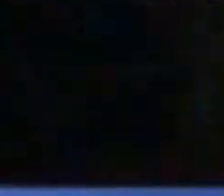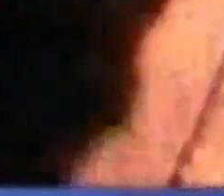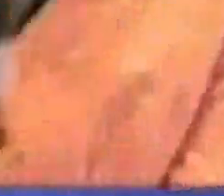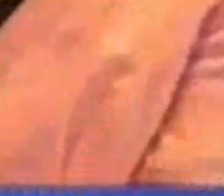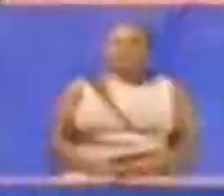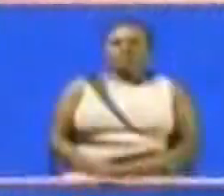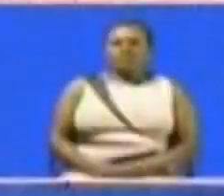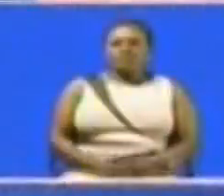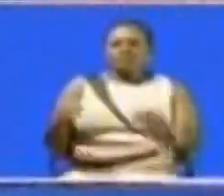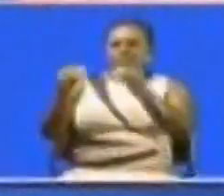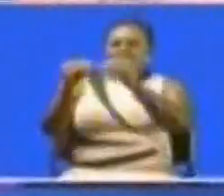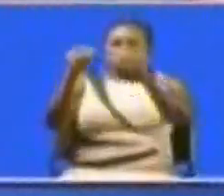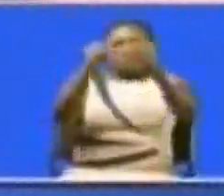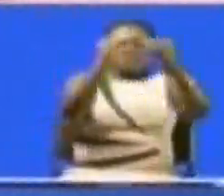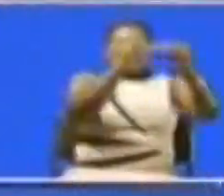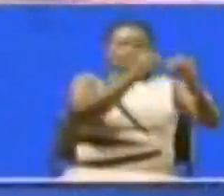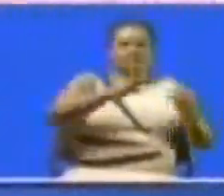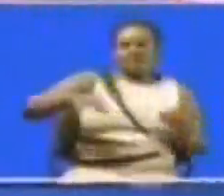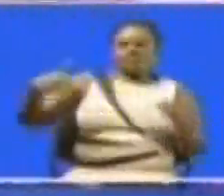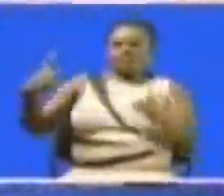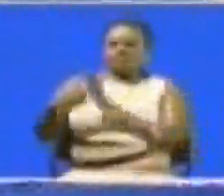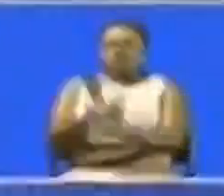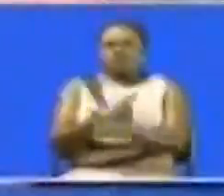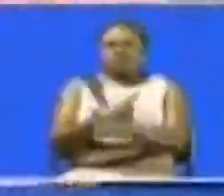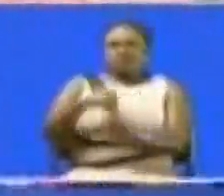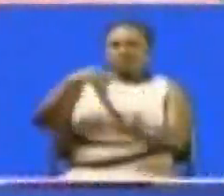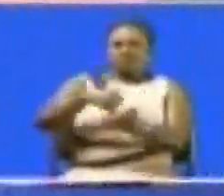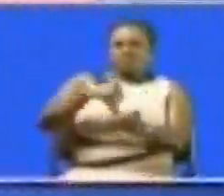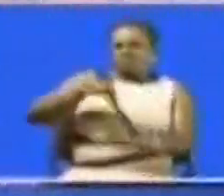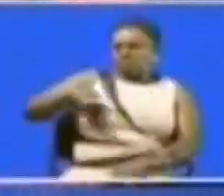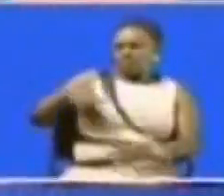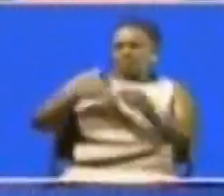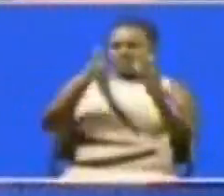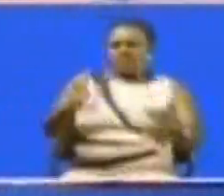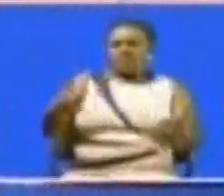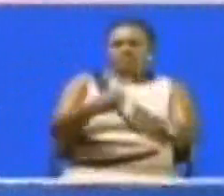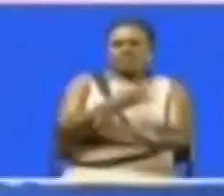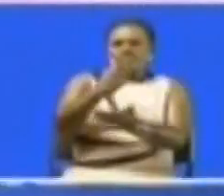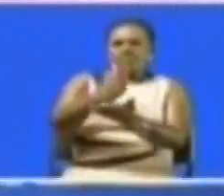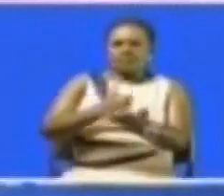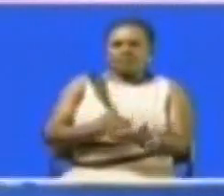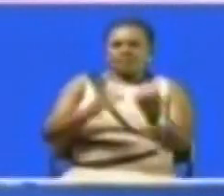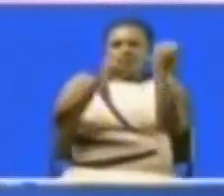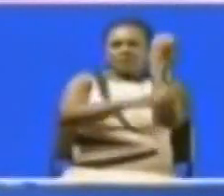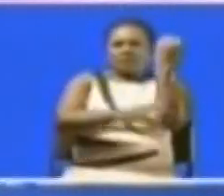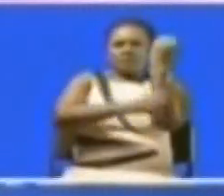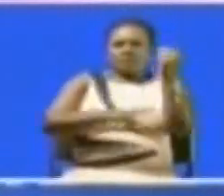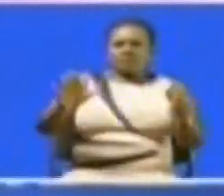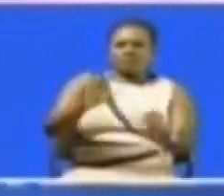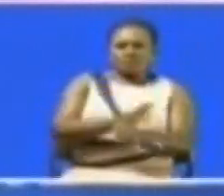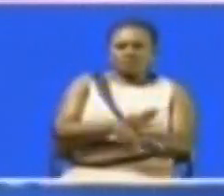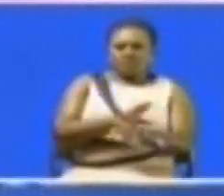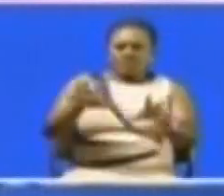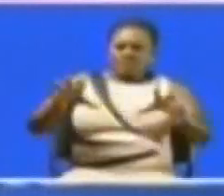After a series of meetings in various counties in a bid to bring together women leaders from different sectors countrywide, under the